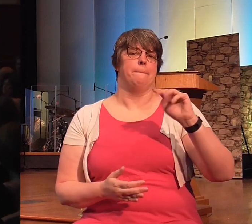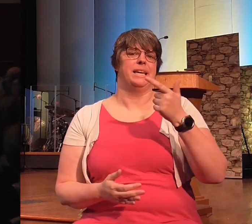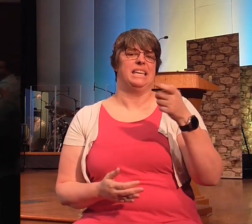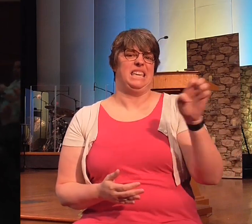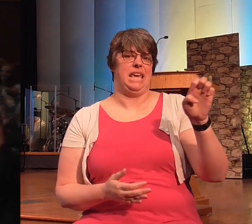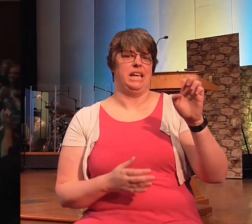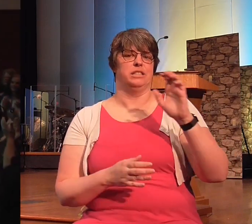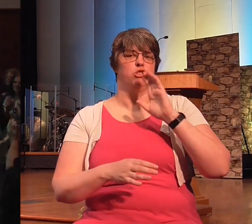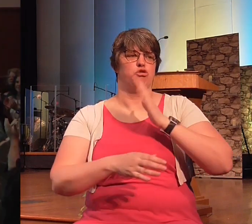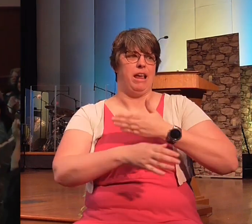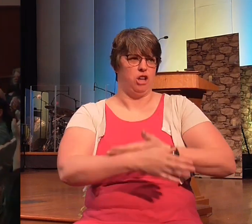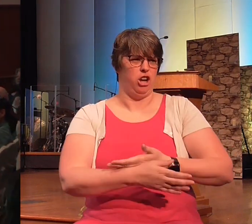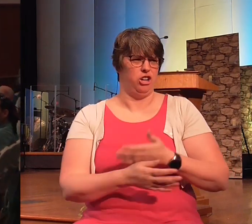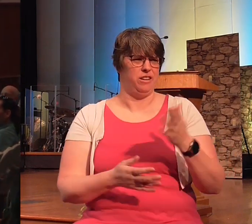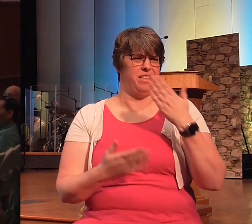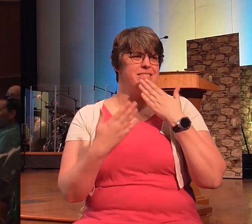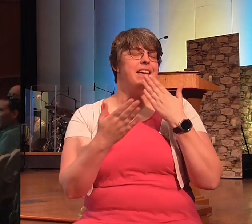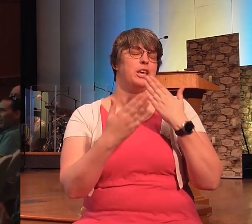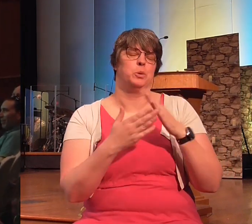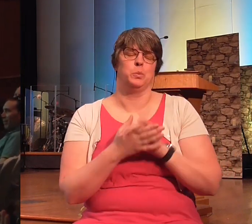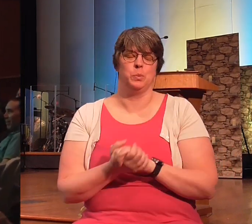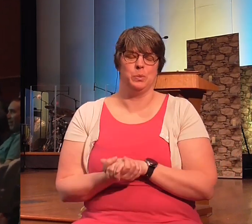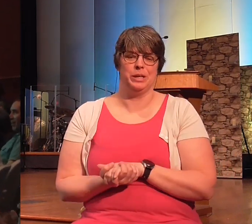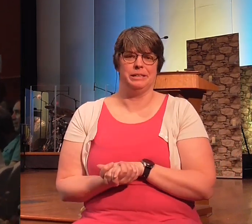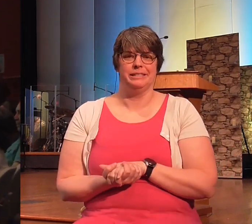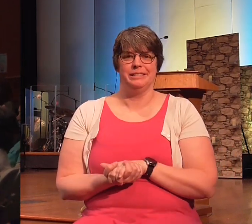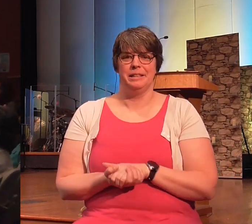Thank you for being here.